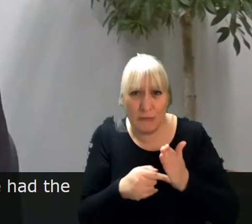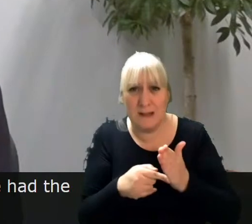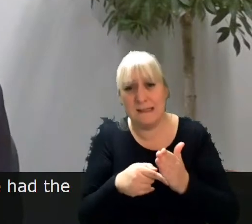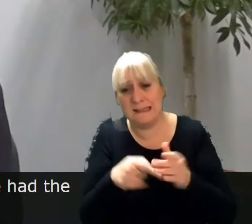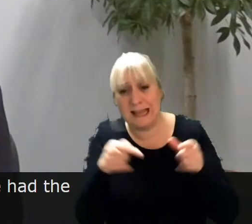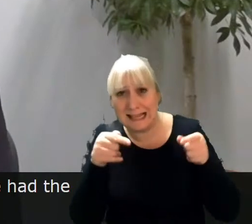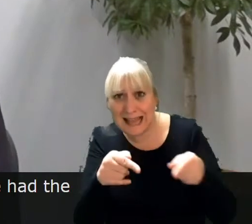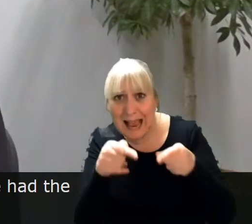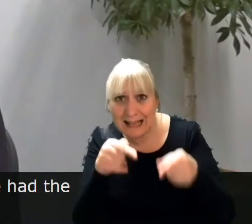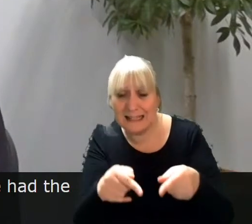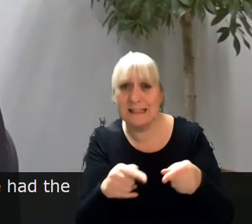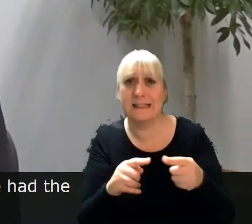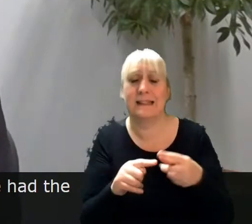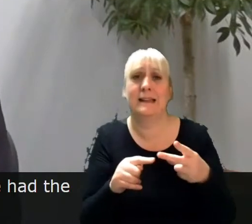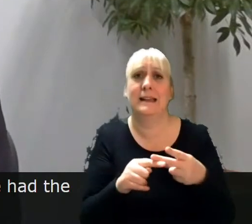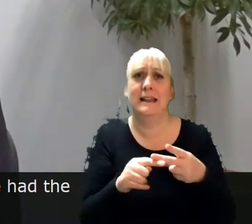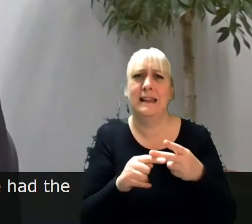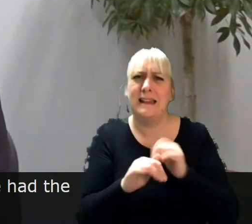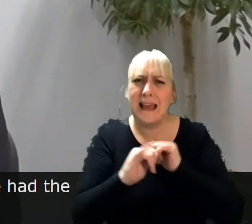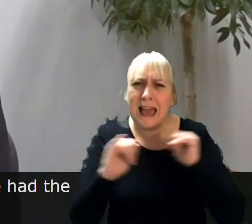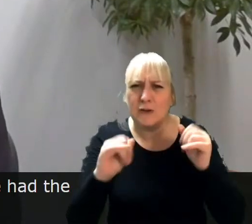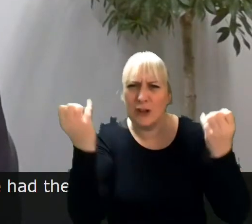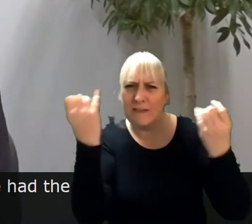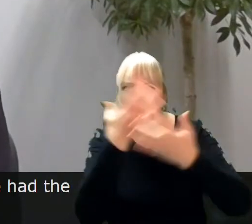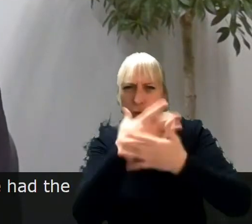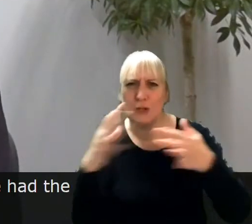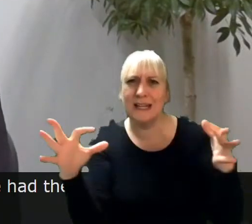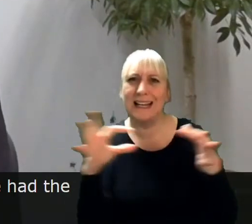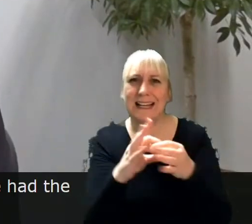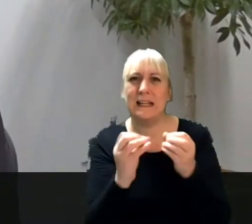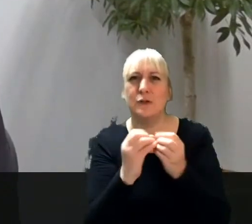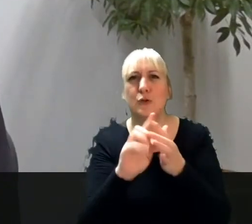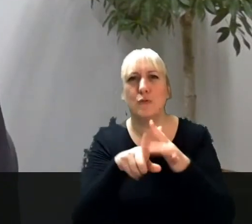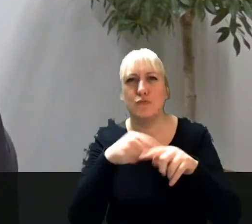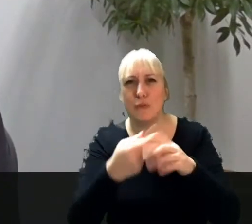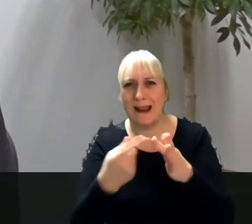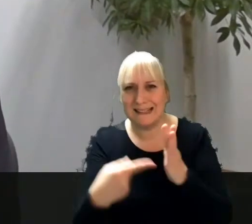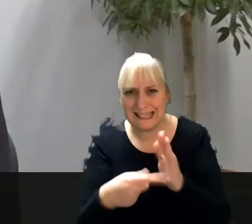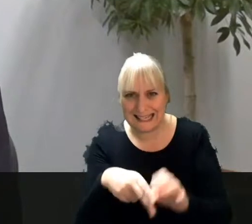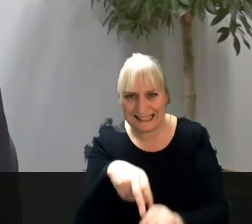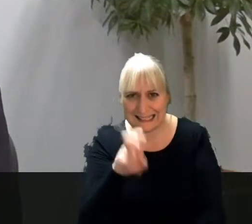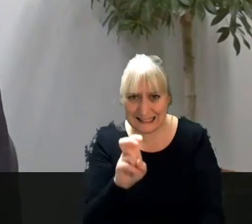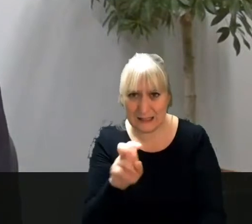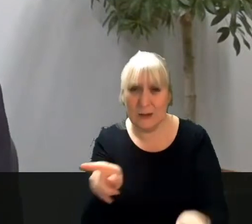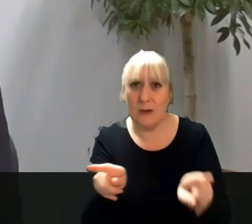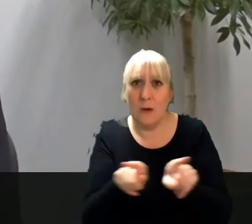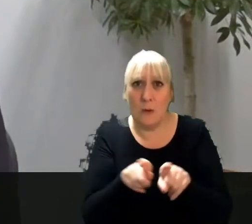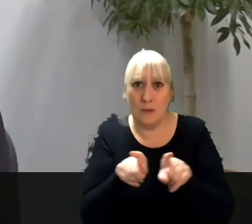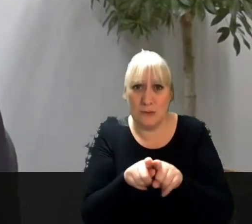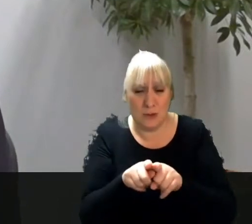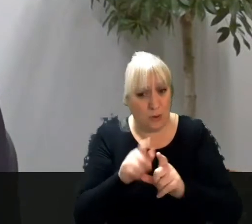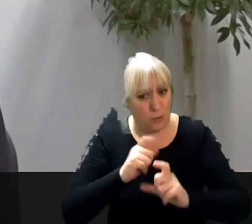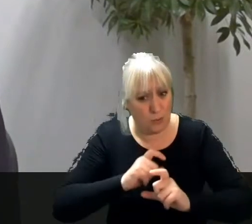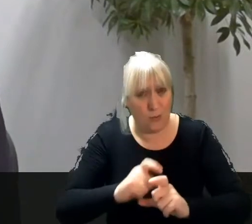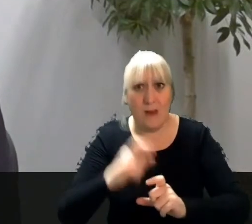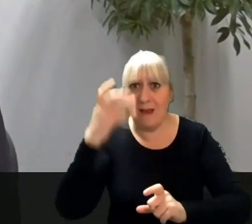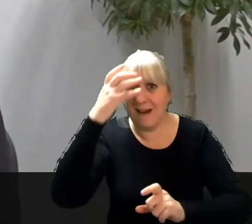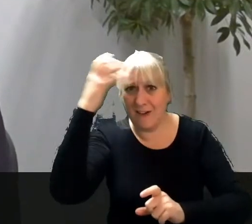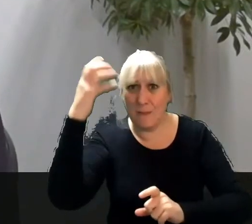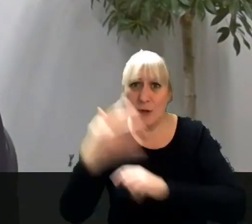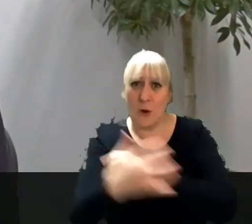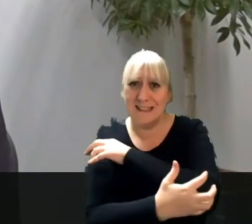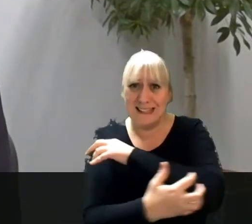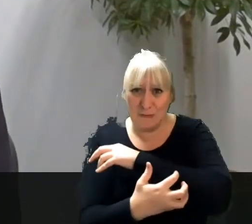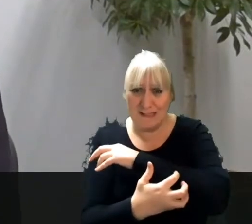confusion of Brexit, relentless government austerity. And now, after all this, the